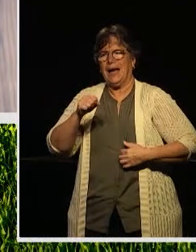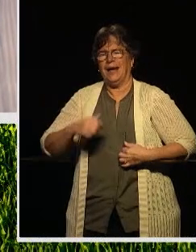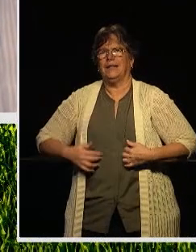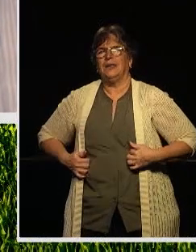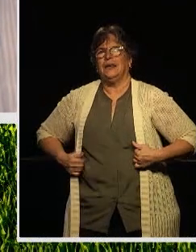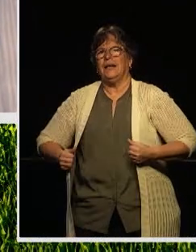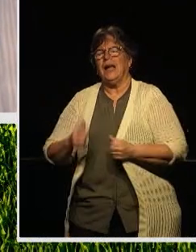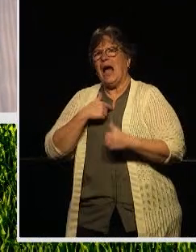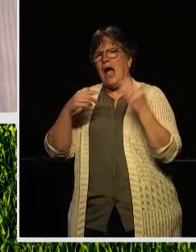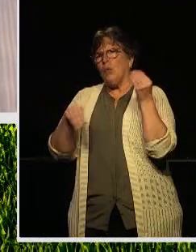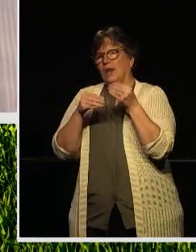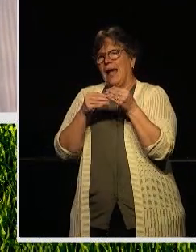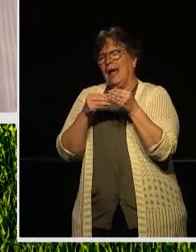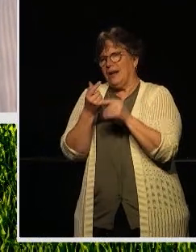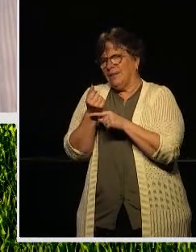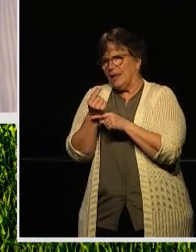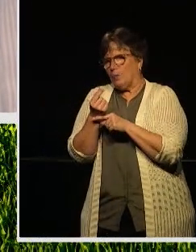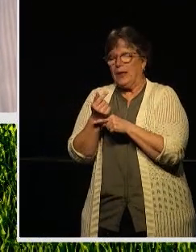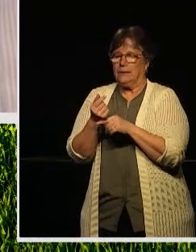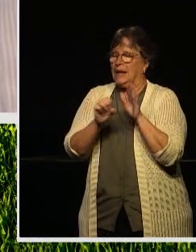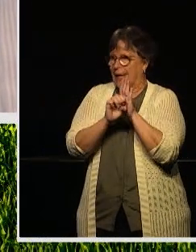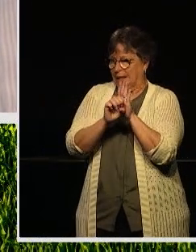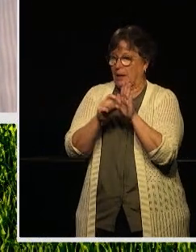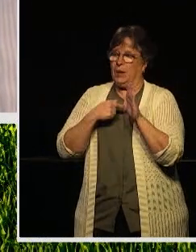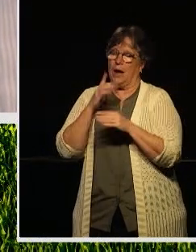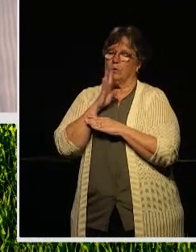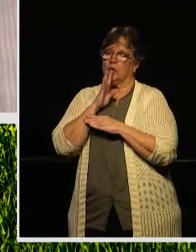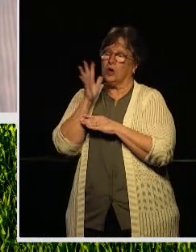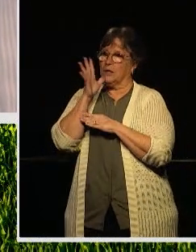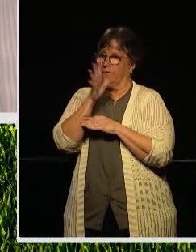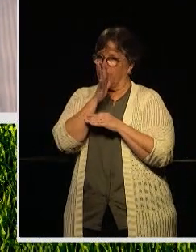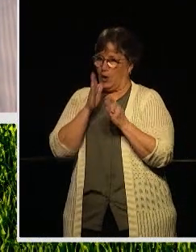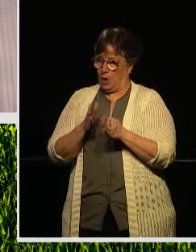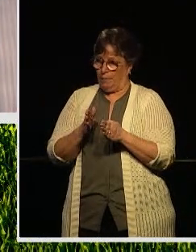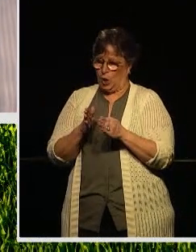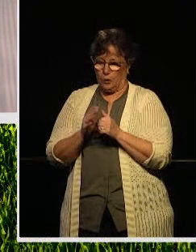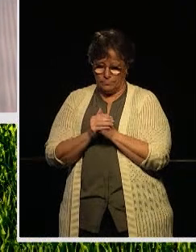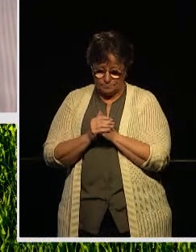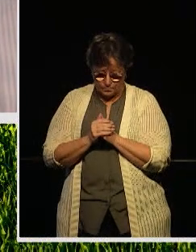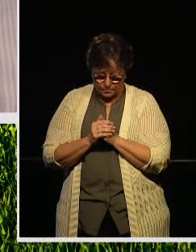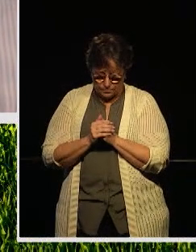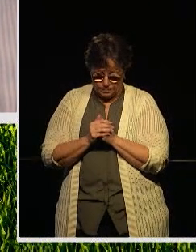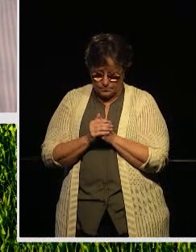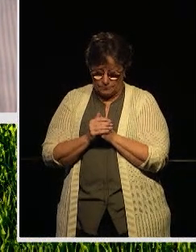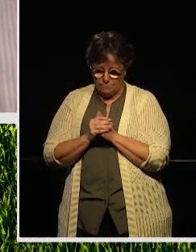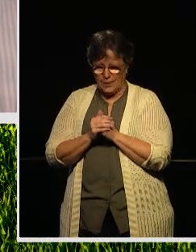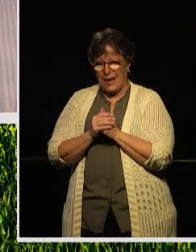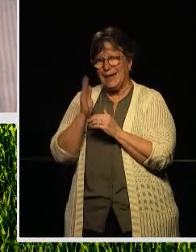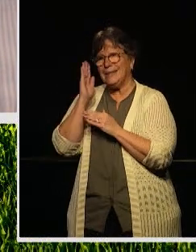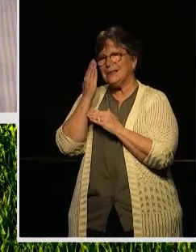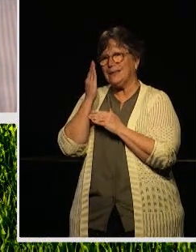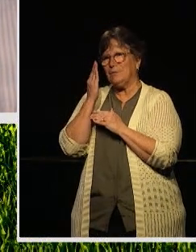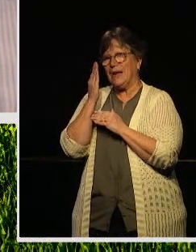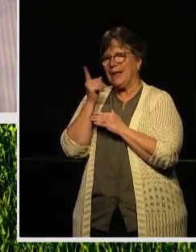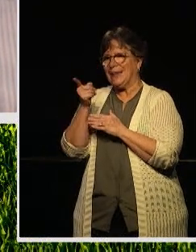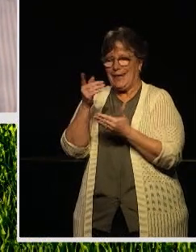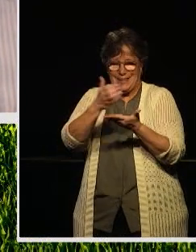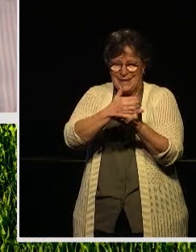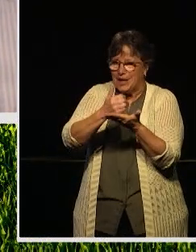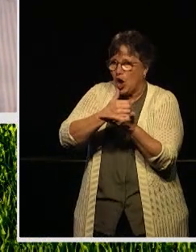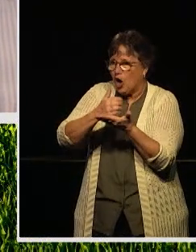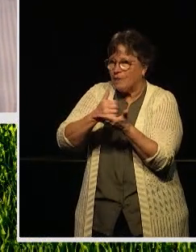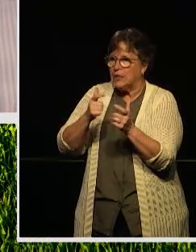I'll just add maybe an anecdotal example. I was talking to a farmer up in Pacific Northwest, and he was saying they didn't harvest a whole bunch